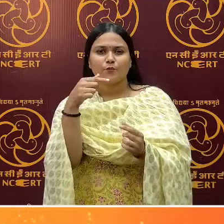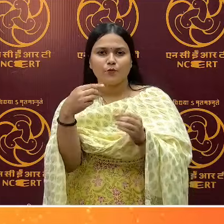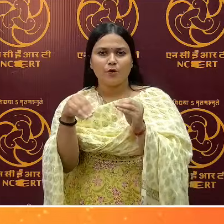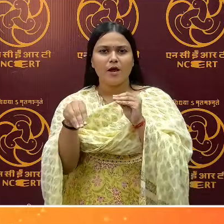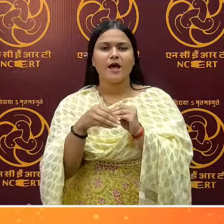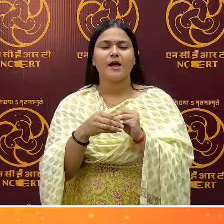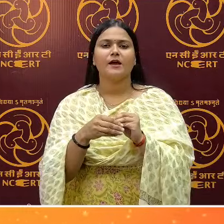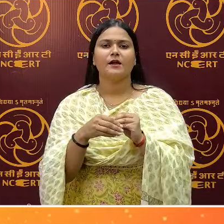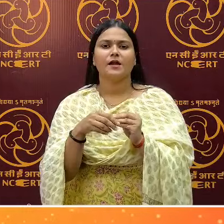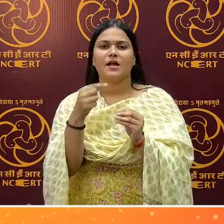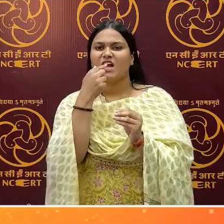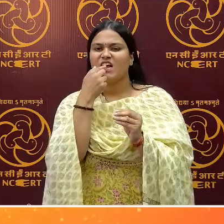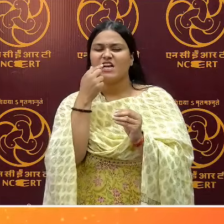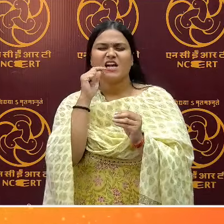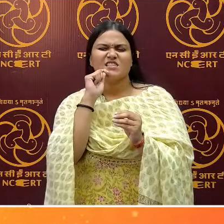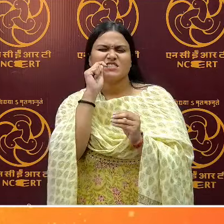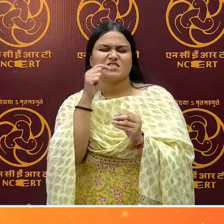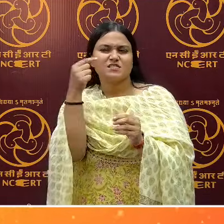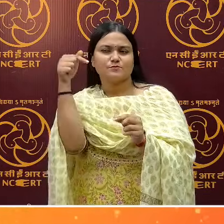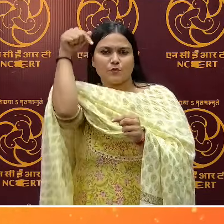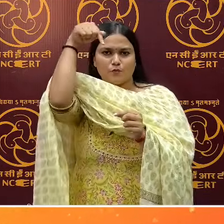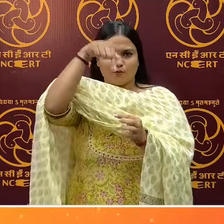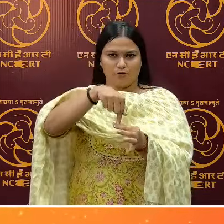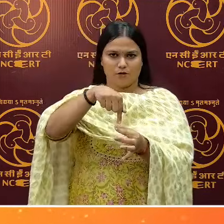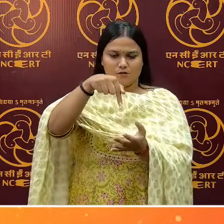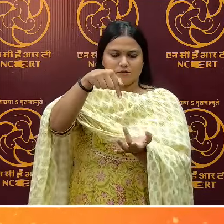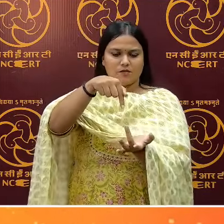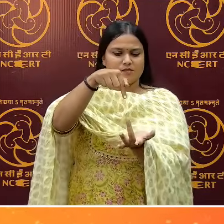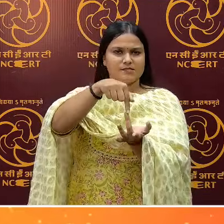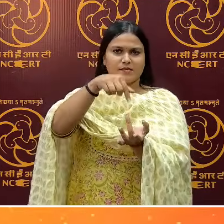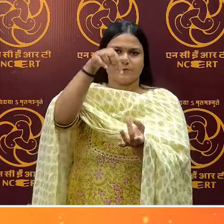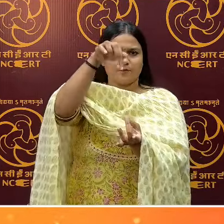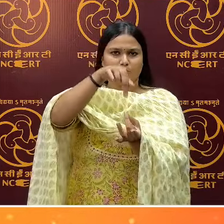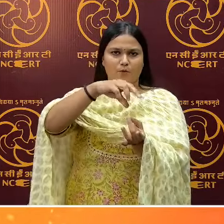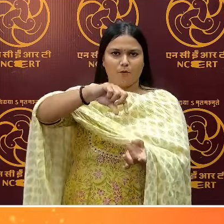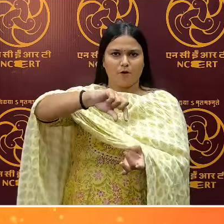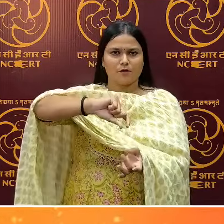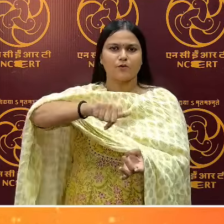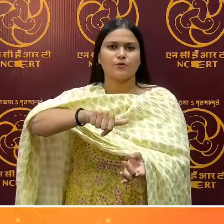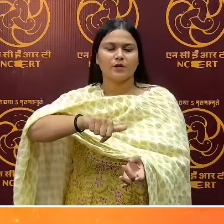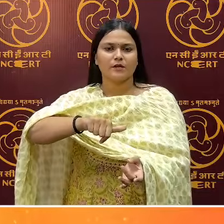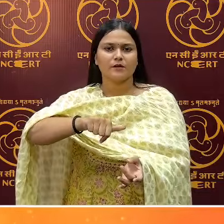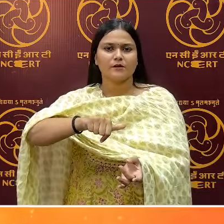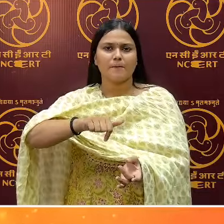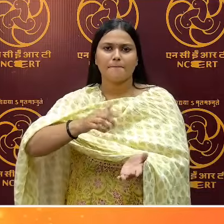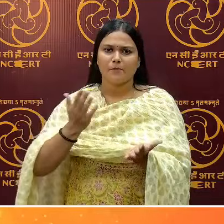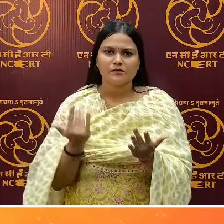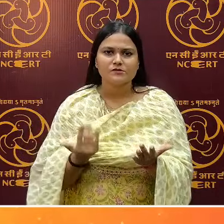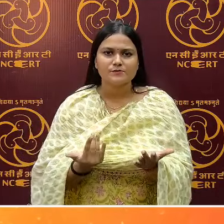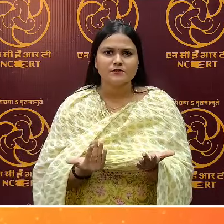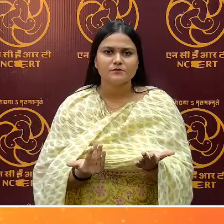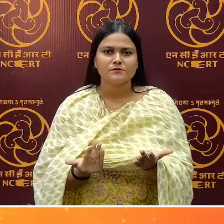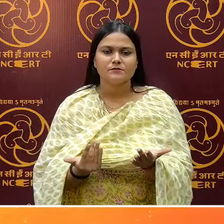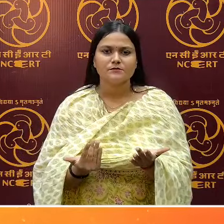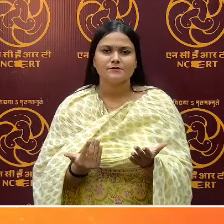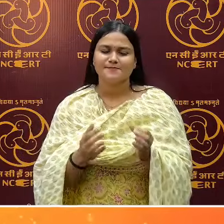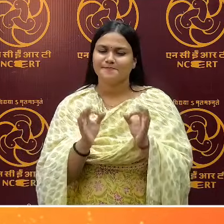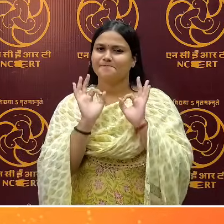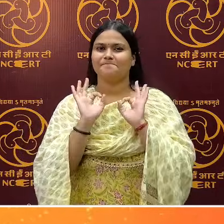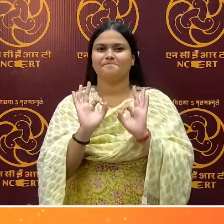one toothpick, right? So if I try to rotate it, it will rotate